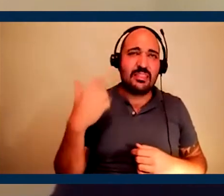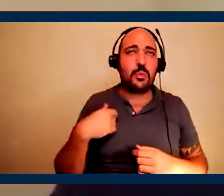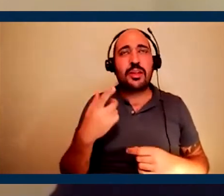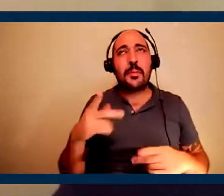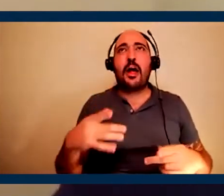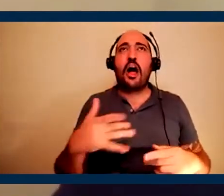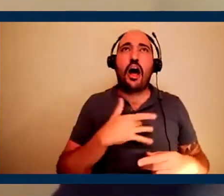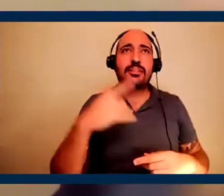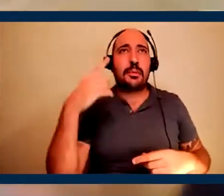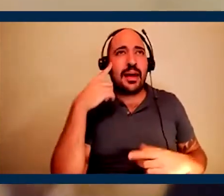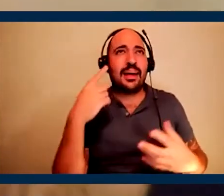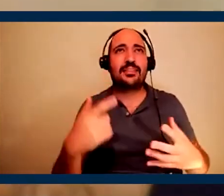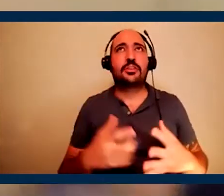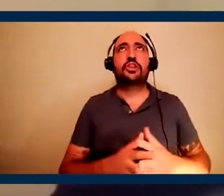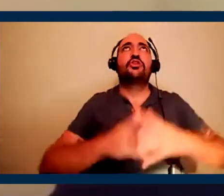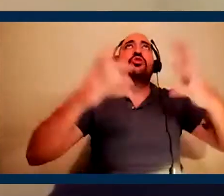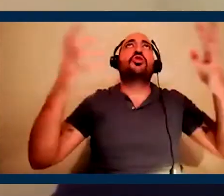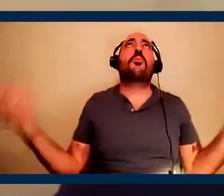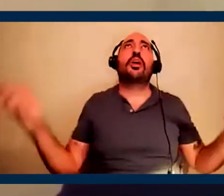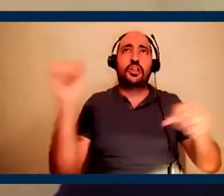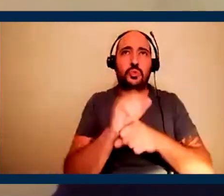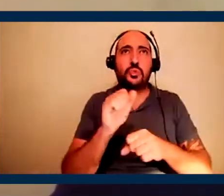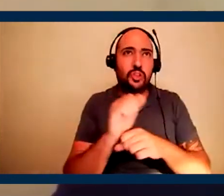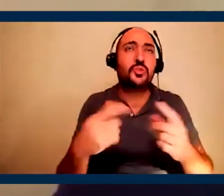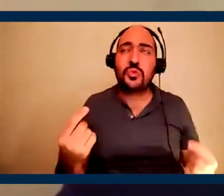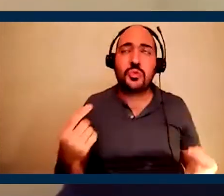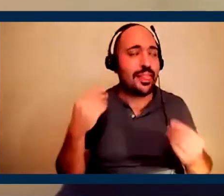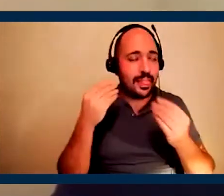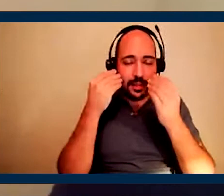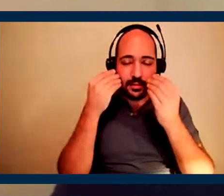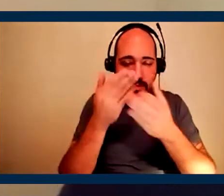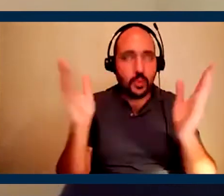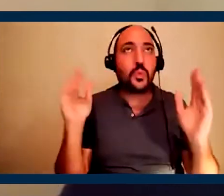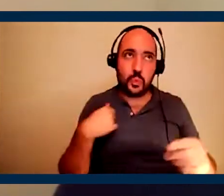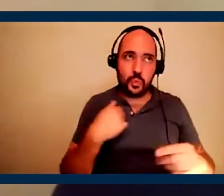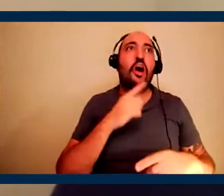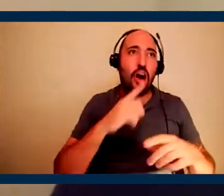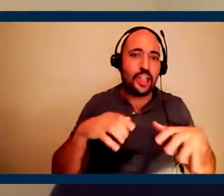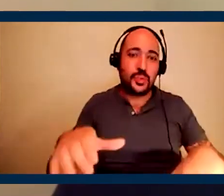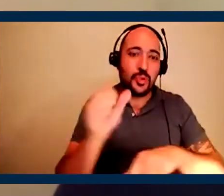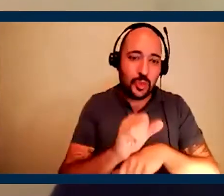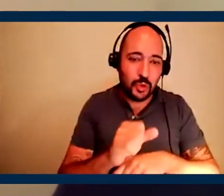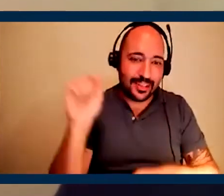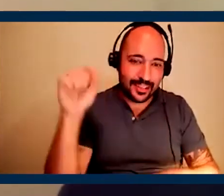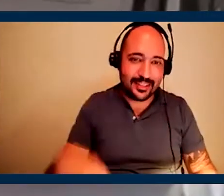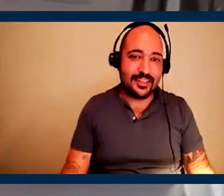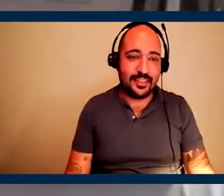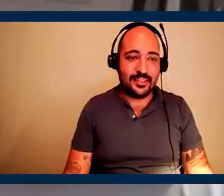there is so much work to do, and just know that we are doing it on behalf of you all. Thank